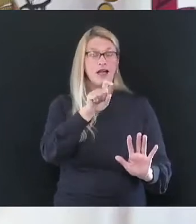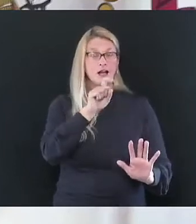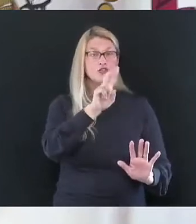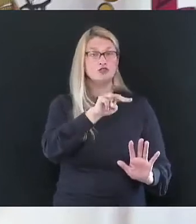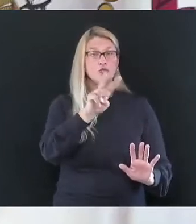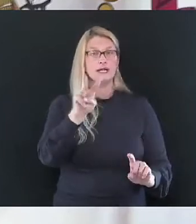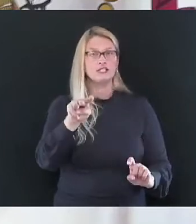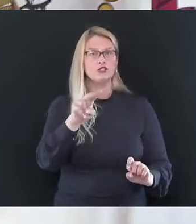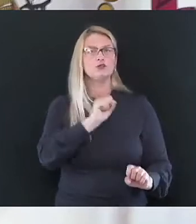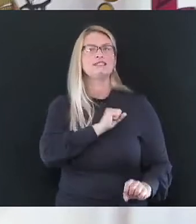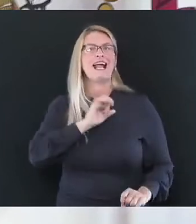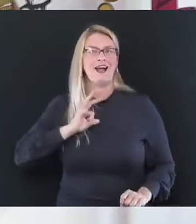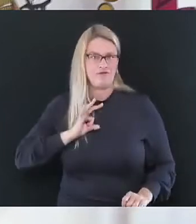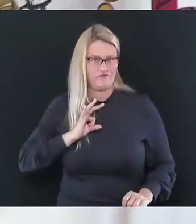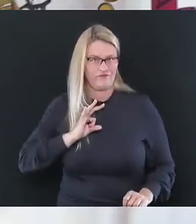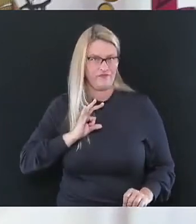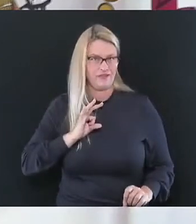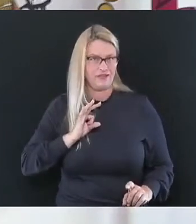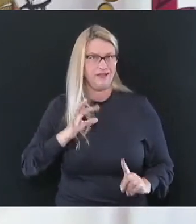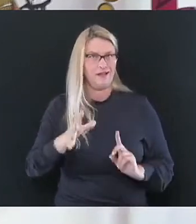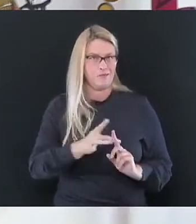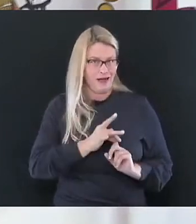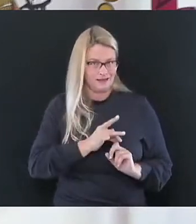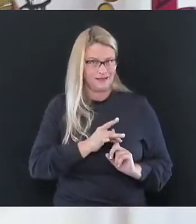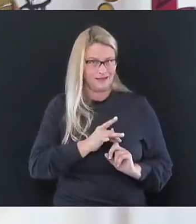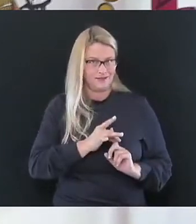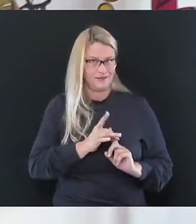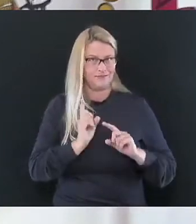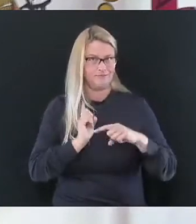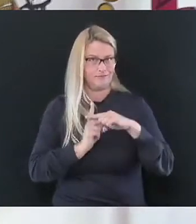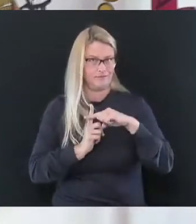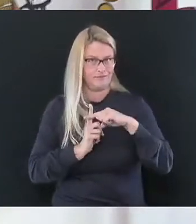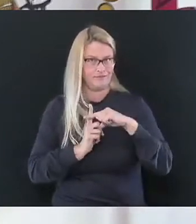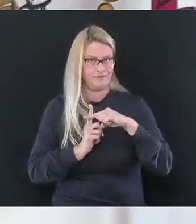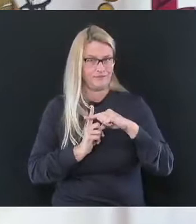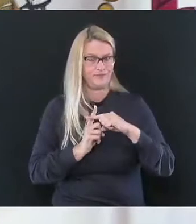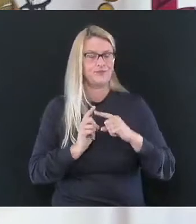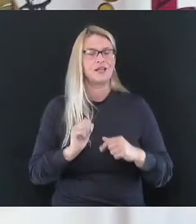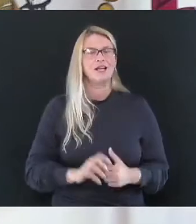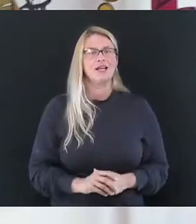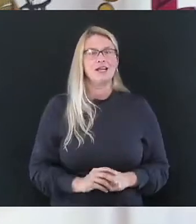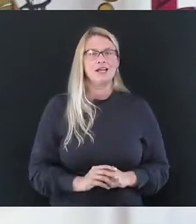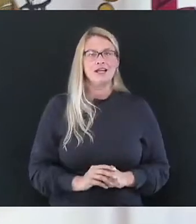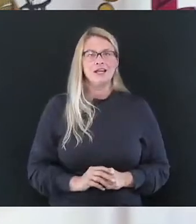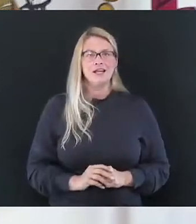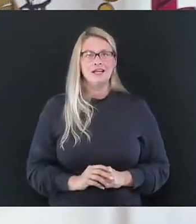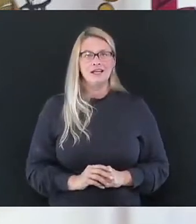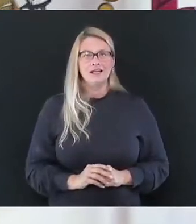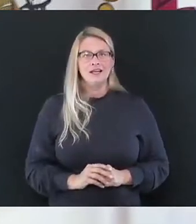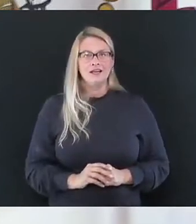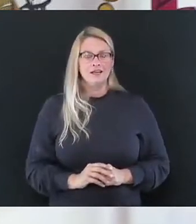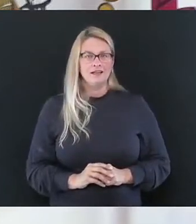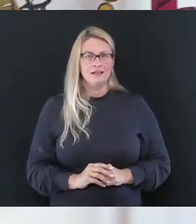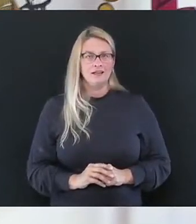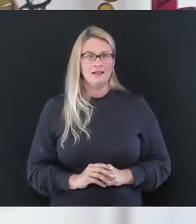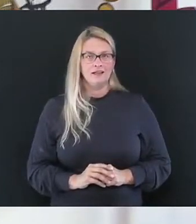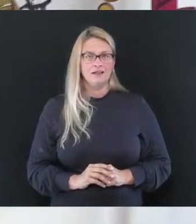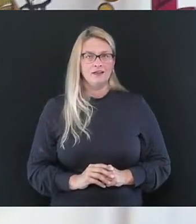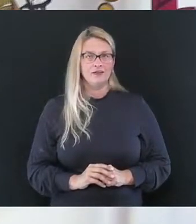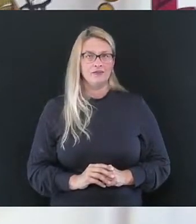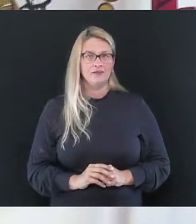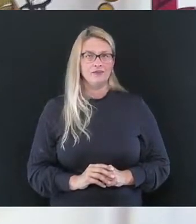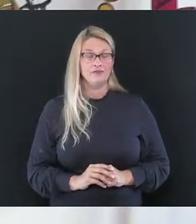122 of our staff, that were positive. And in that we had